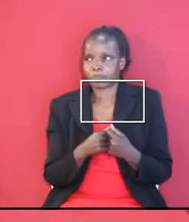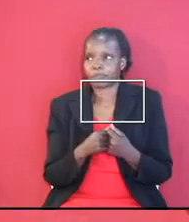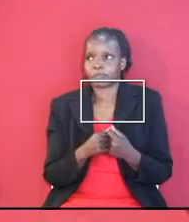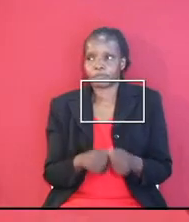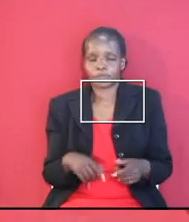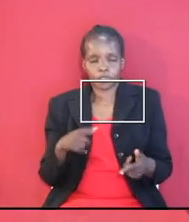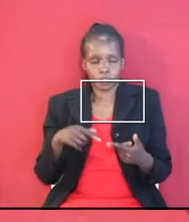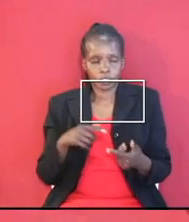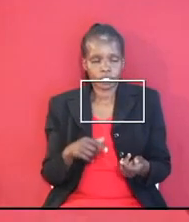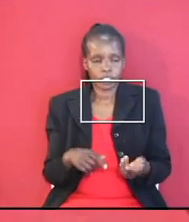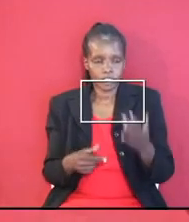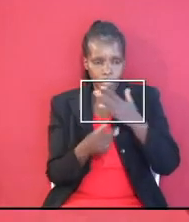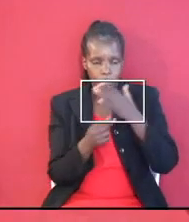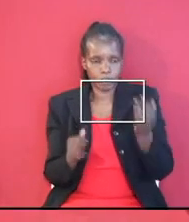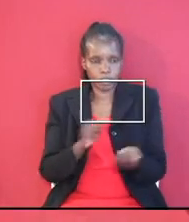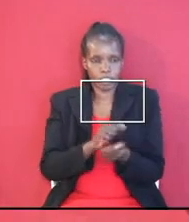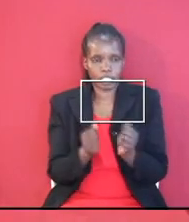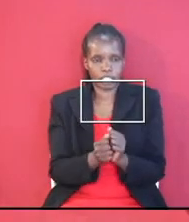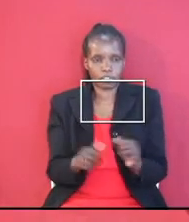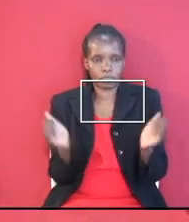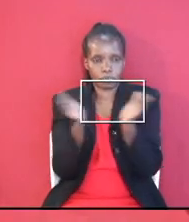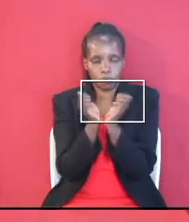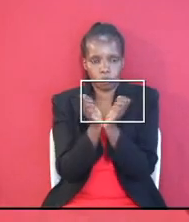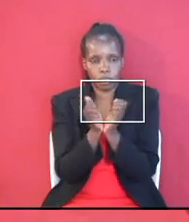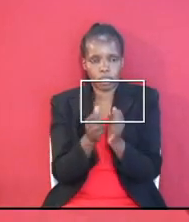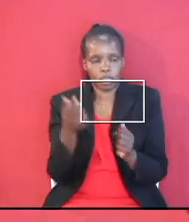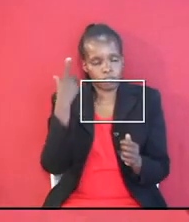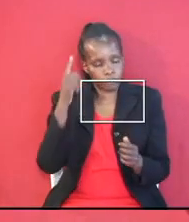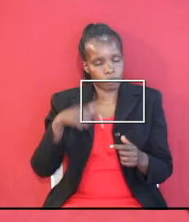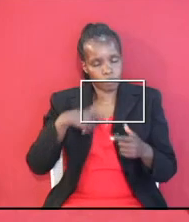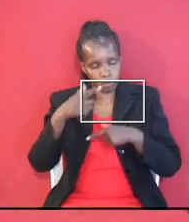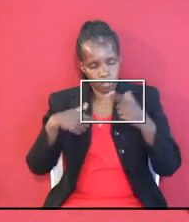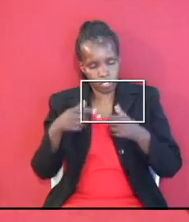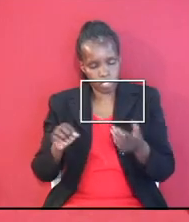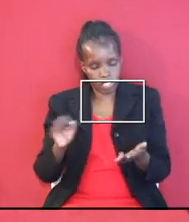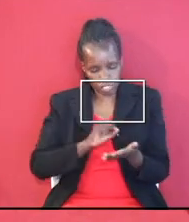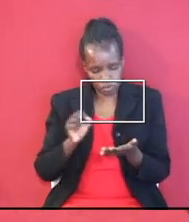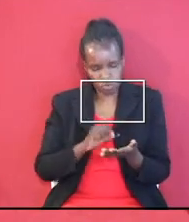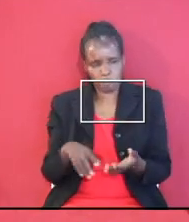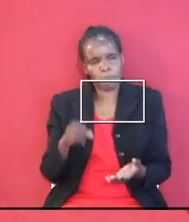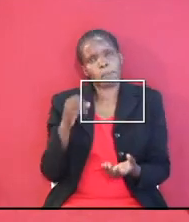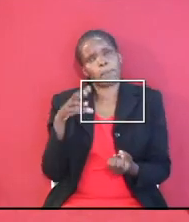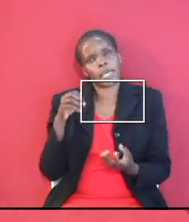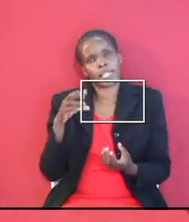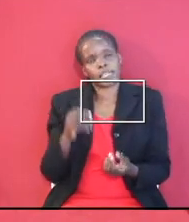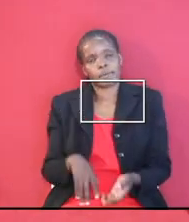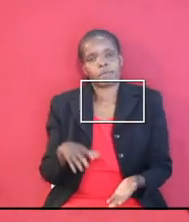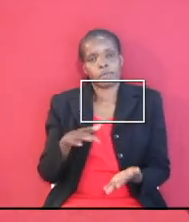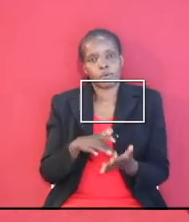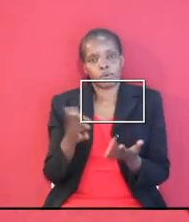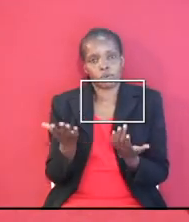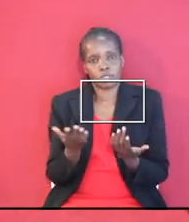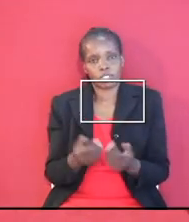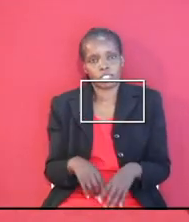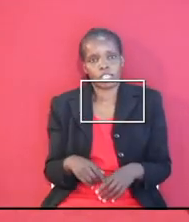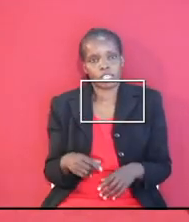called, his name was turned into Paul. And therefore, for him to carry on, he wrote several books for us to read.